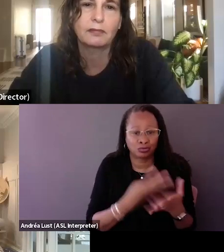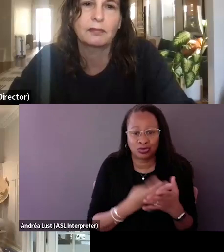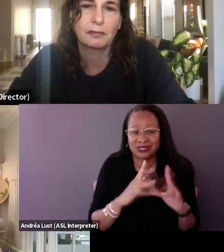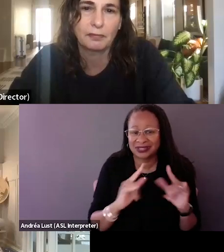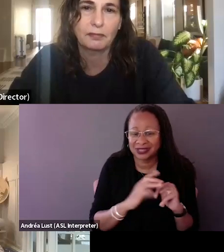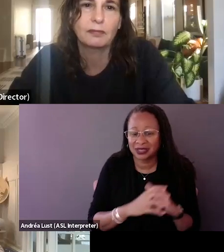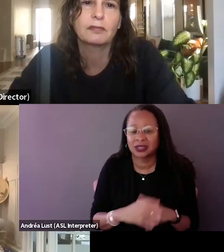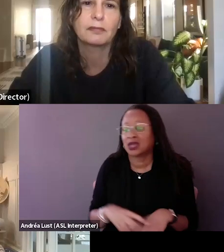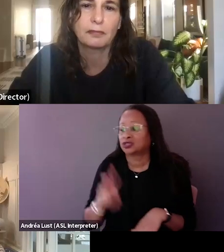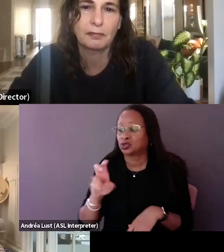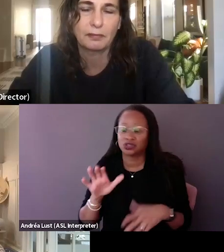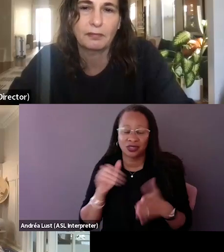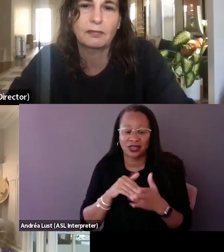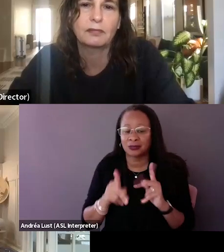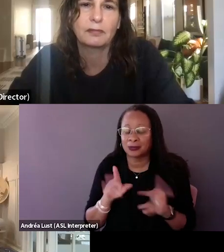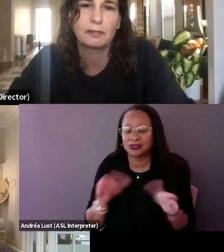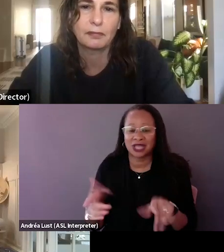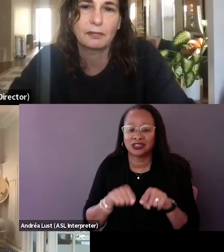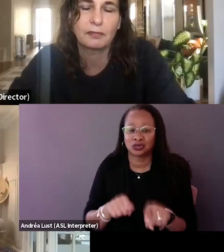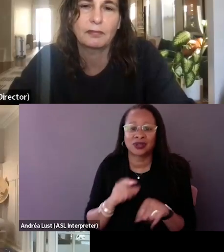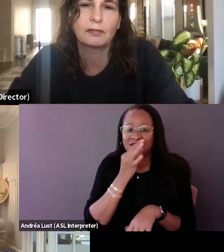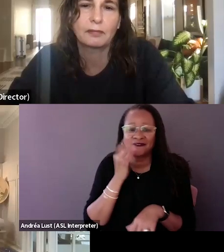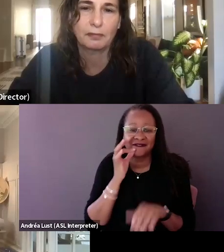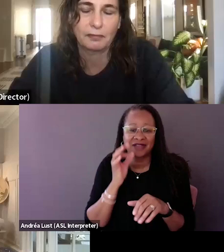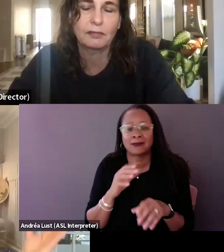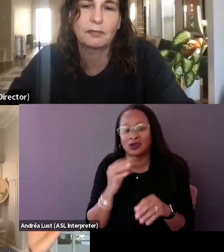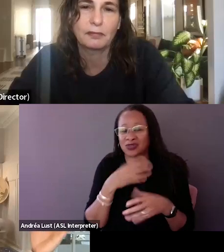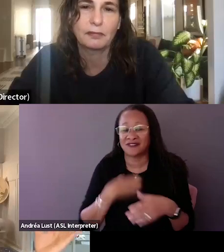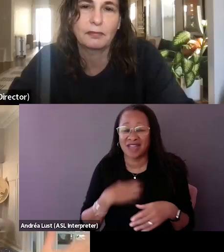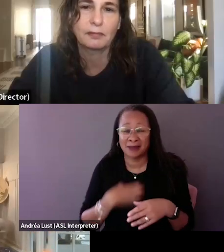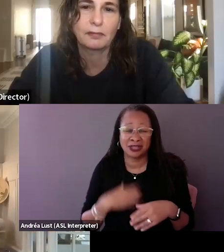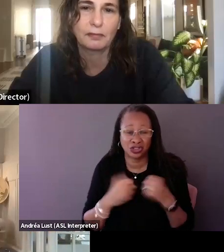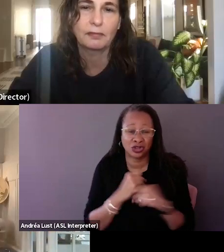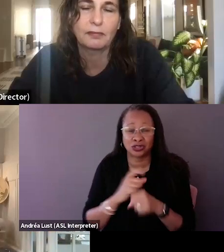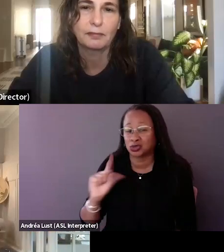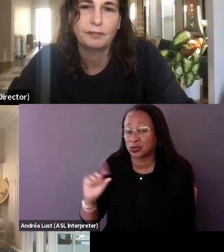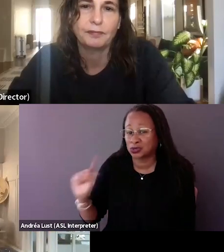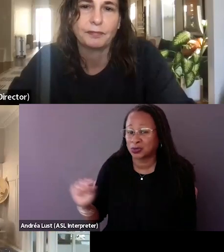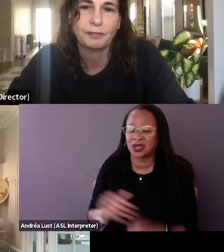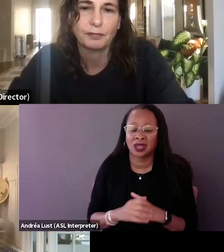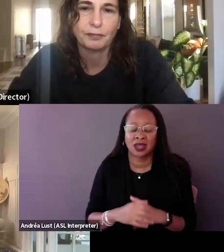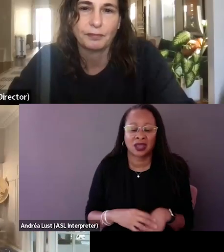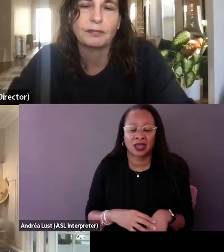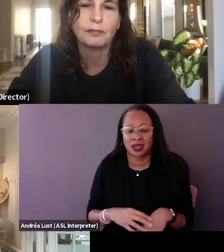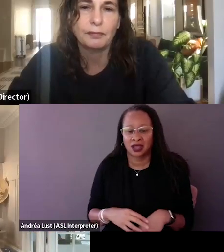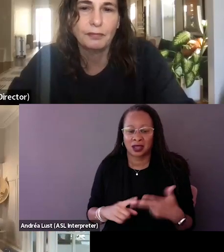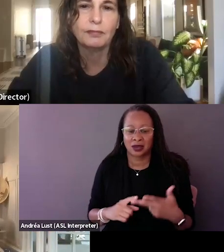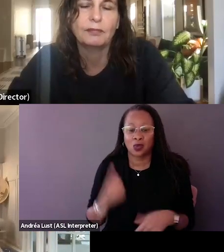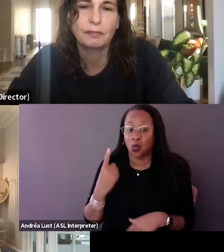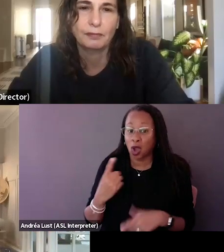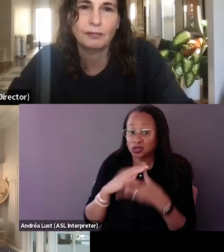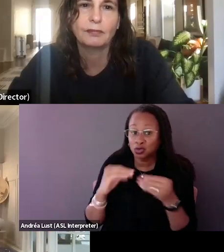the 1990s, this and that. You can quote various stats, but then people see one just story of